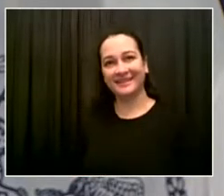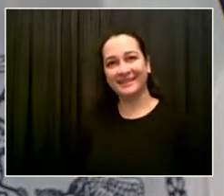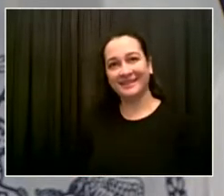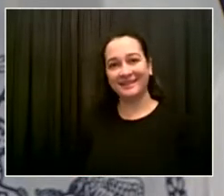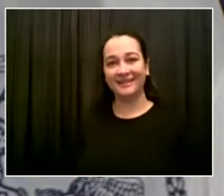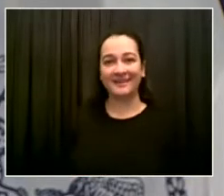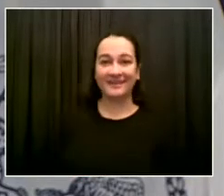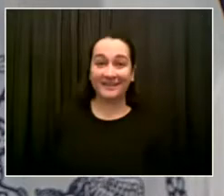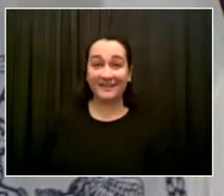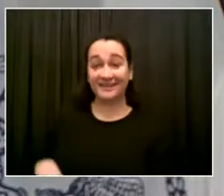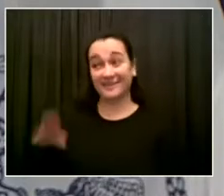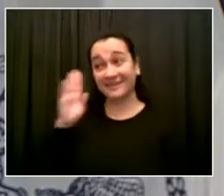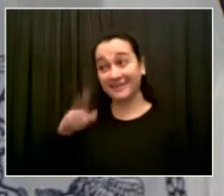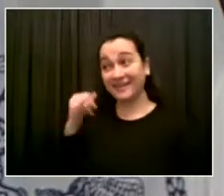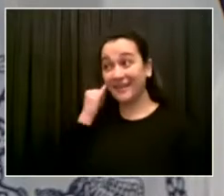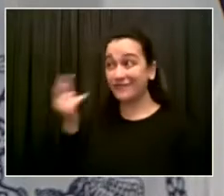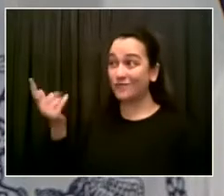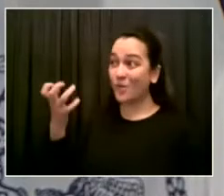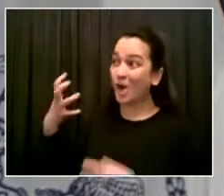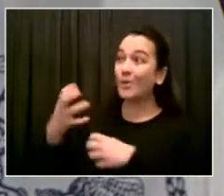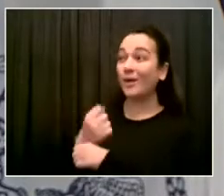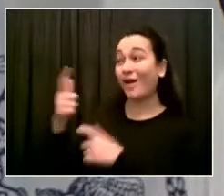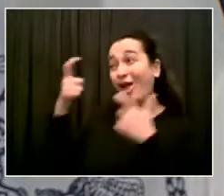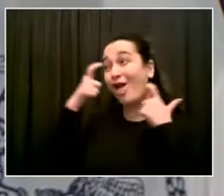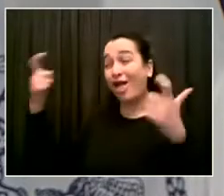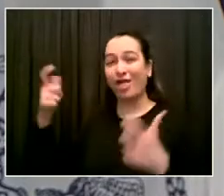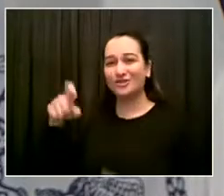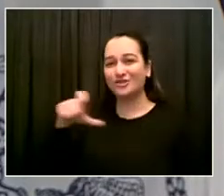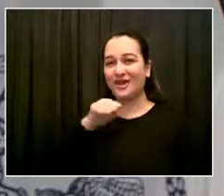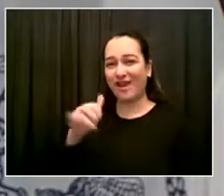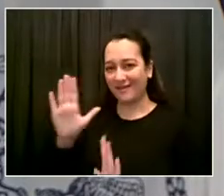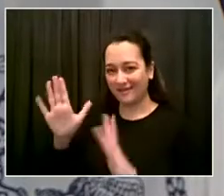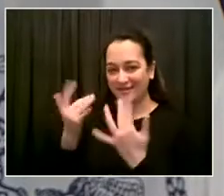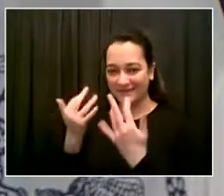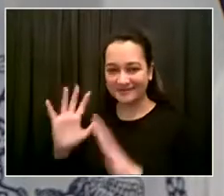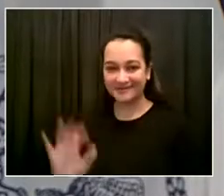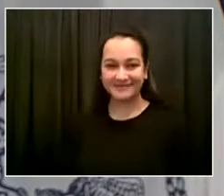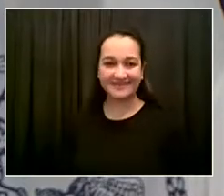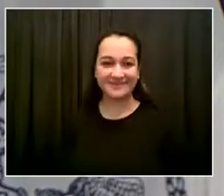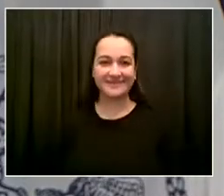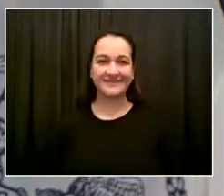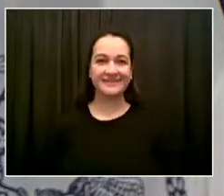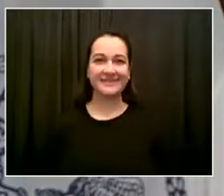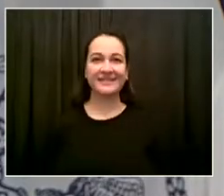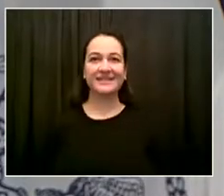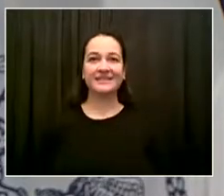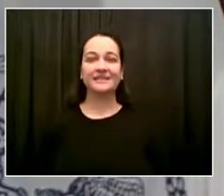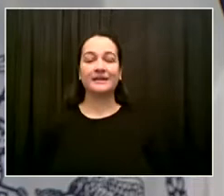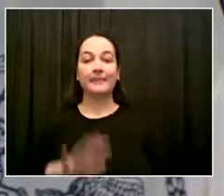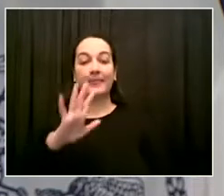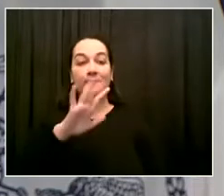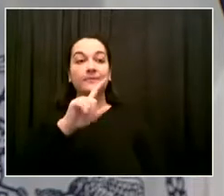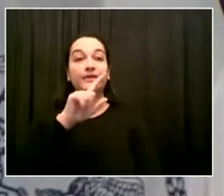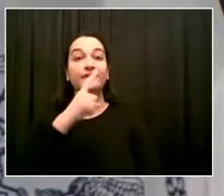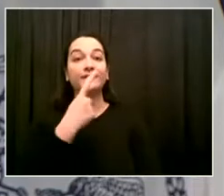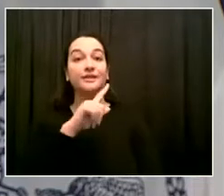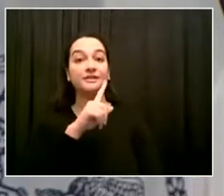right. Well, my first question is really, these numbers are very stubborn on